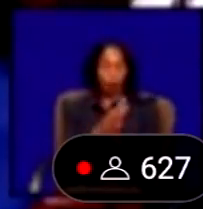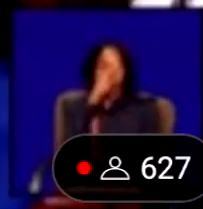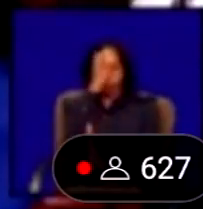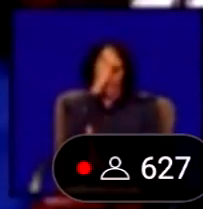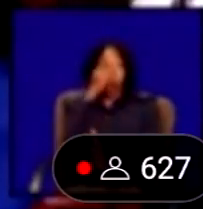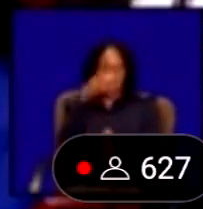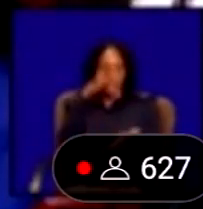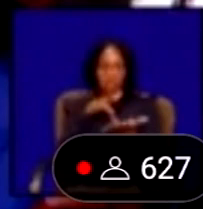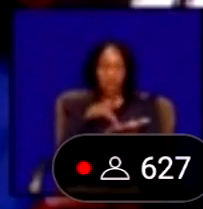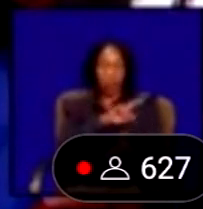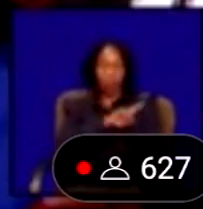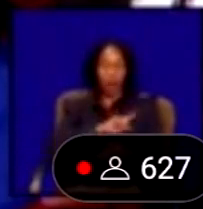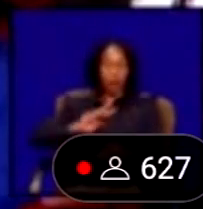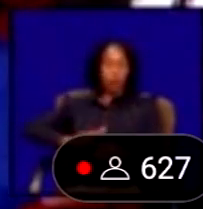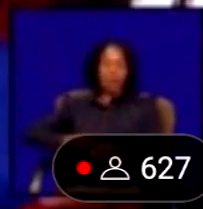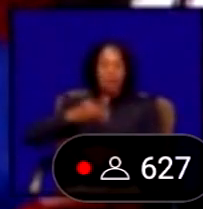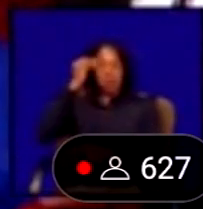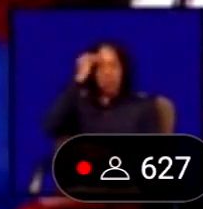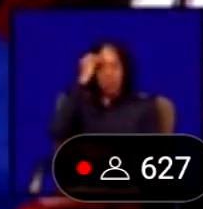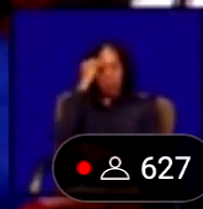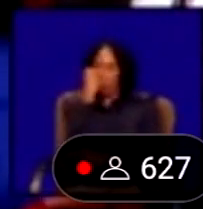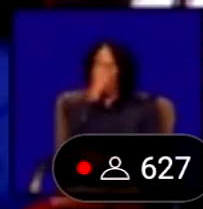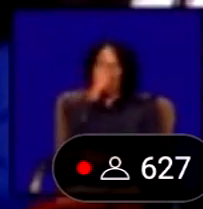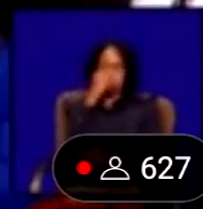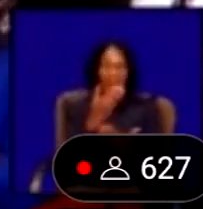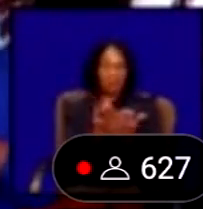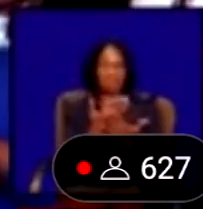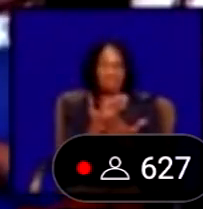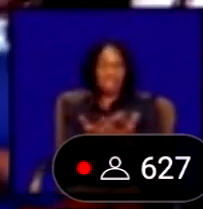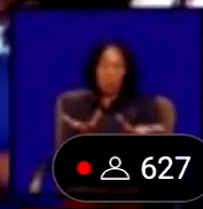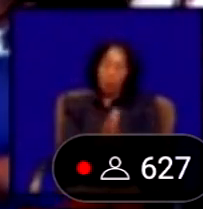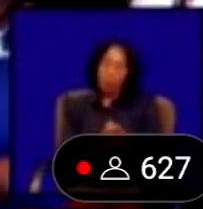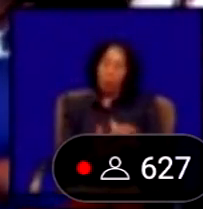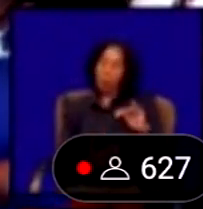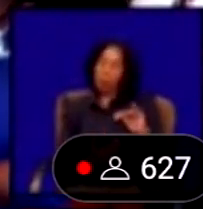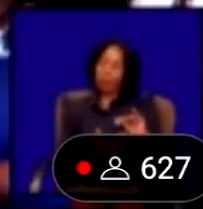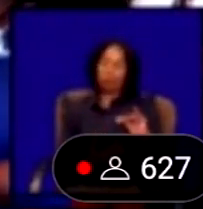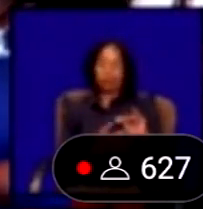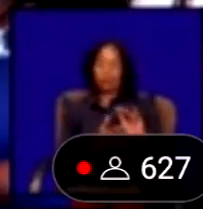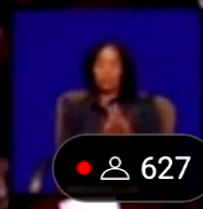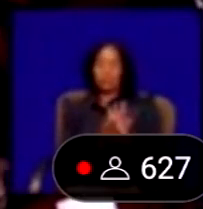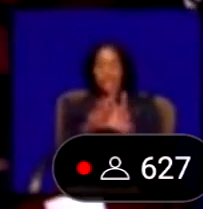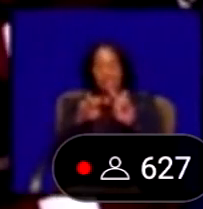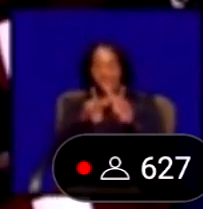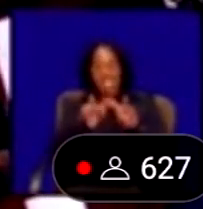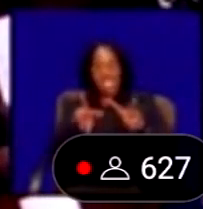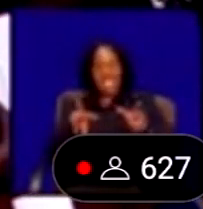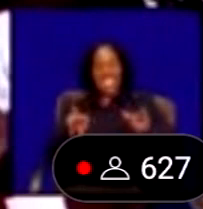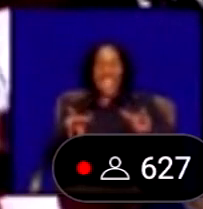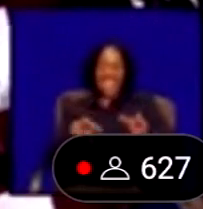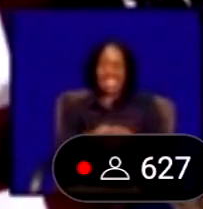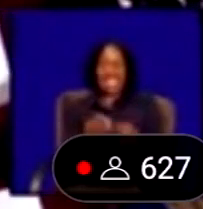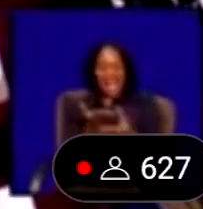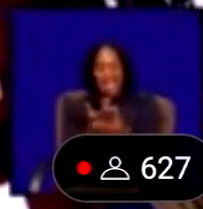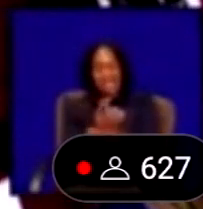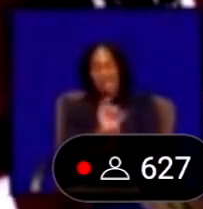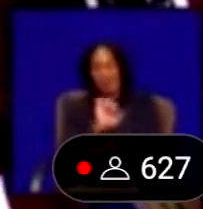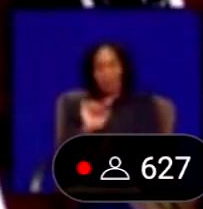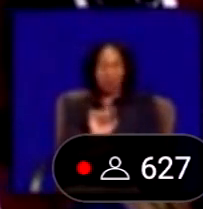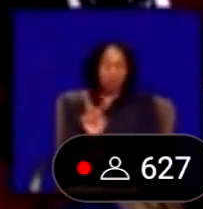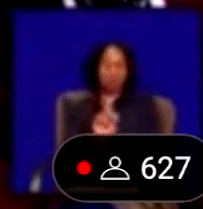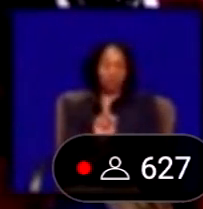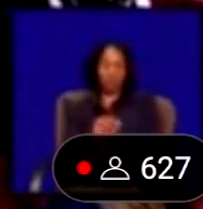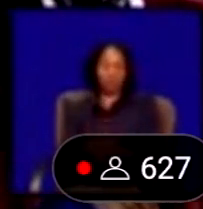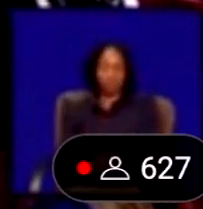the police have no capacity or willingness to investigate such cases.